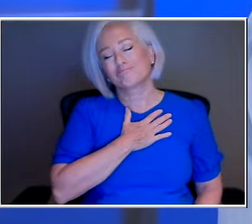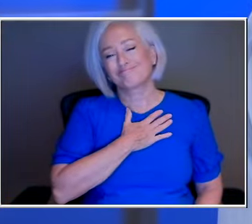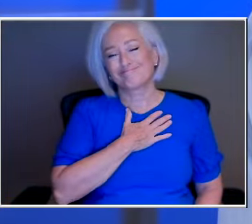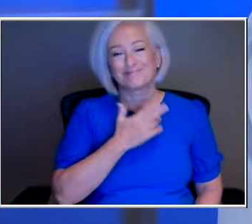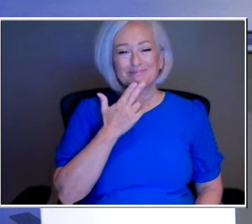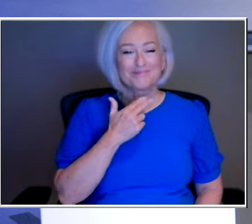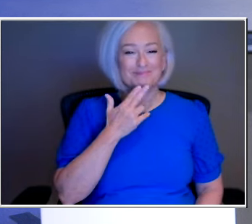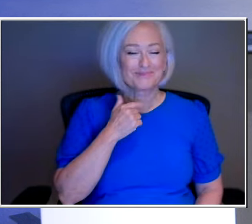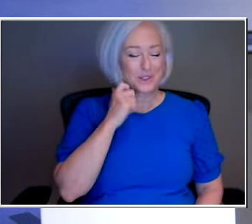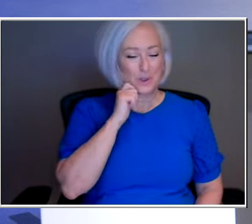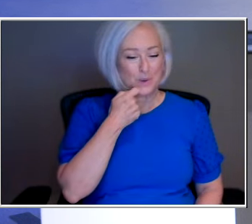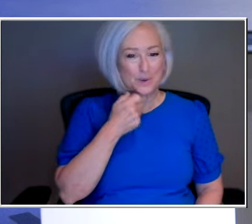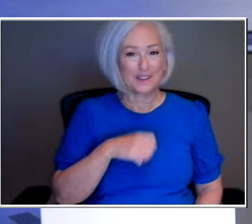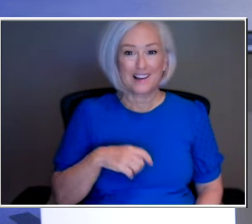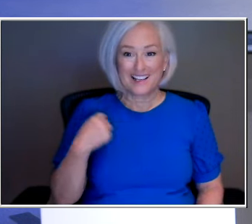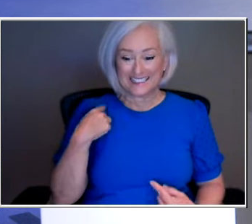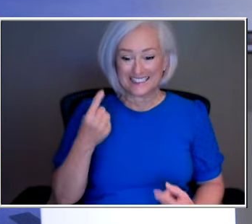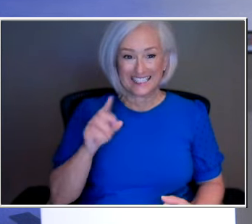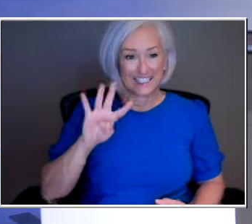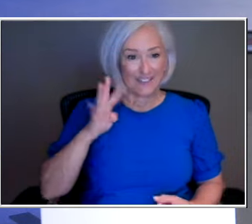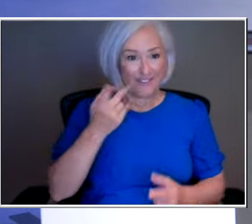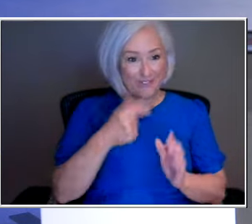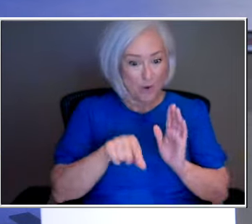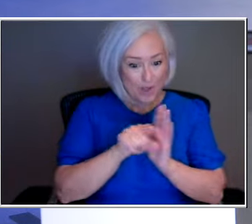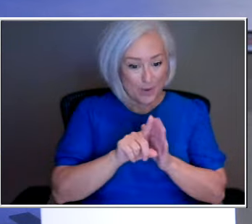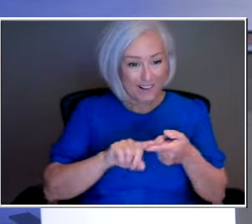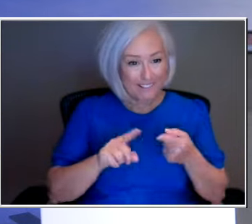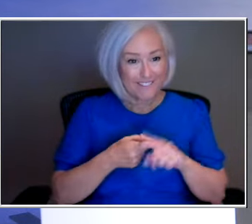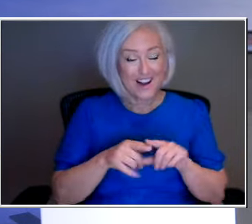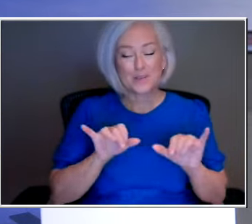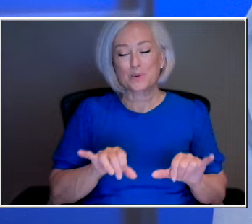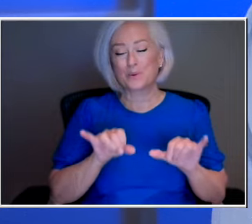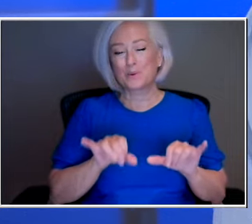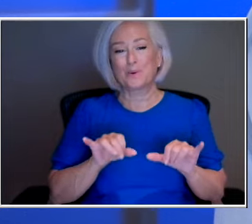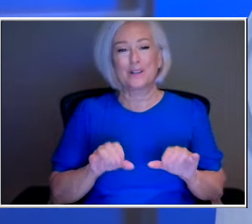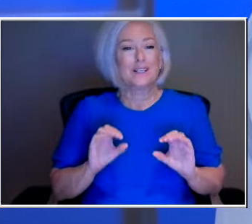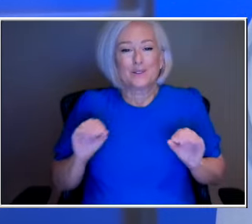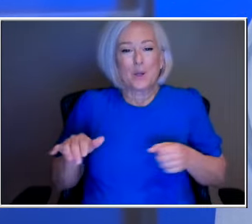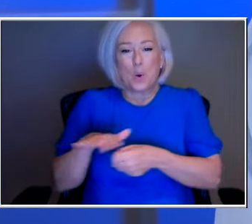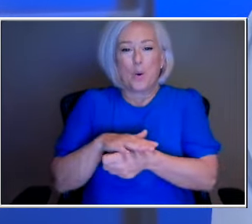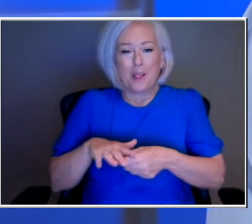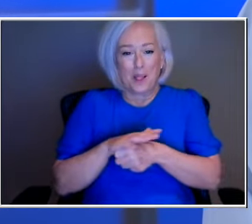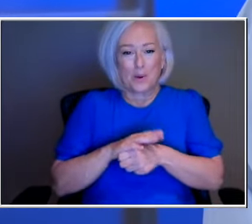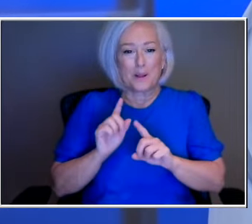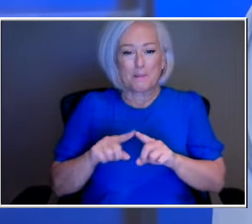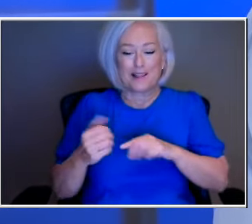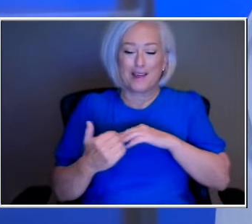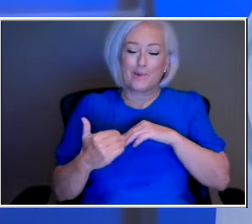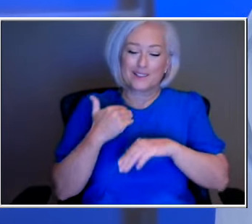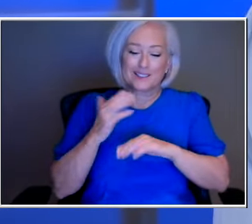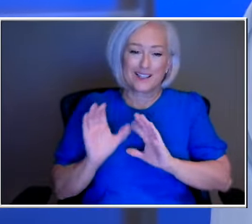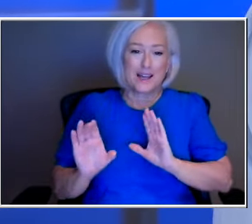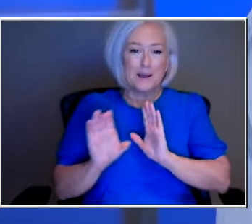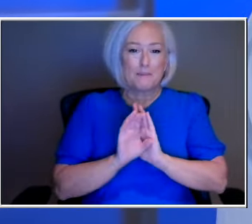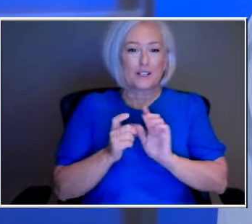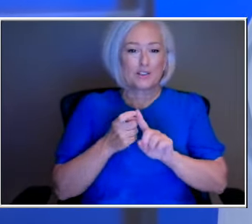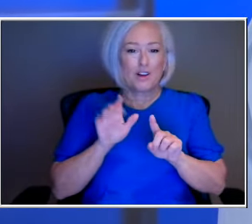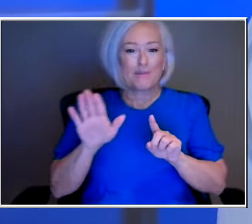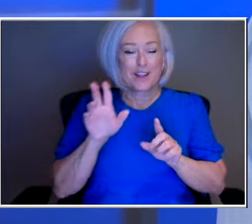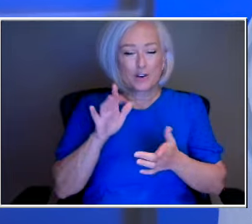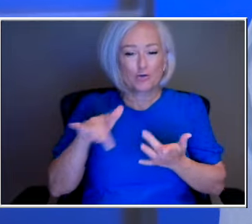4th grade friends? 4th grade, and they're all, nobody here locally, and they would send me pictures from either their travels with the